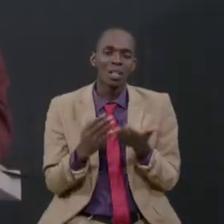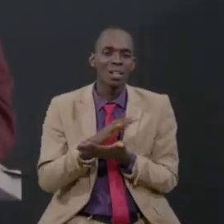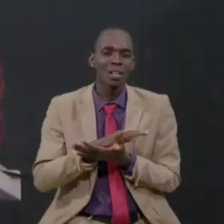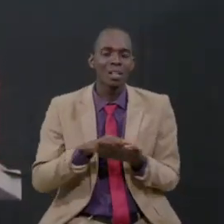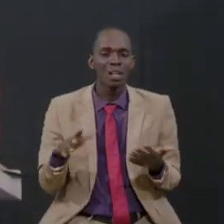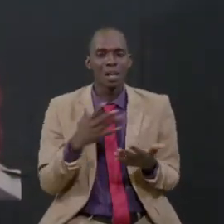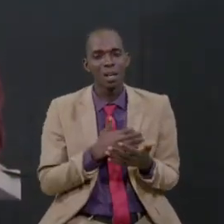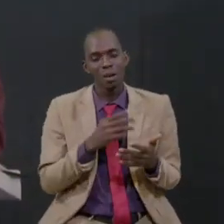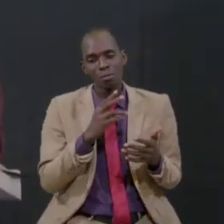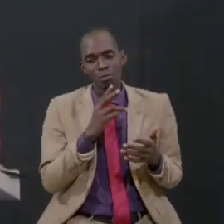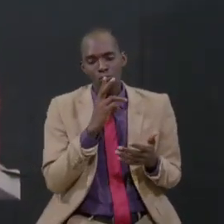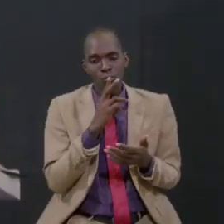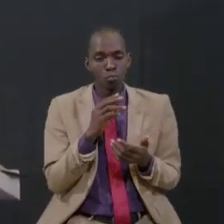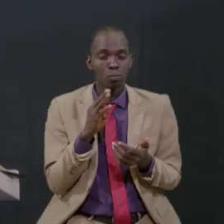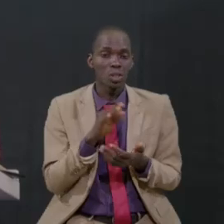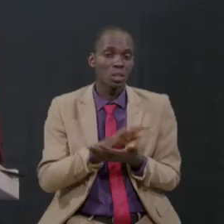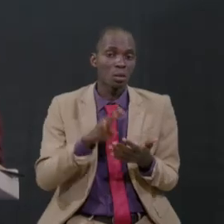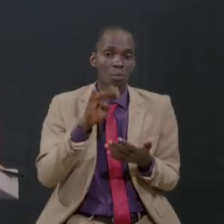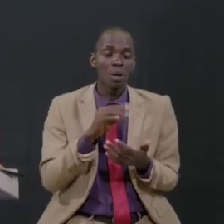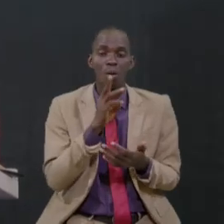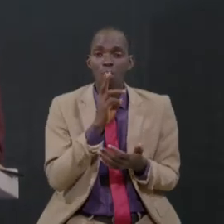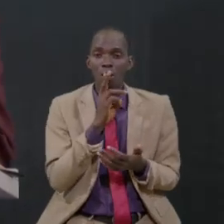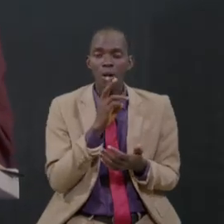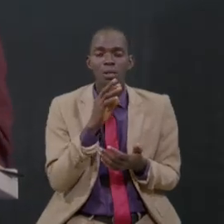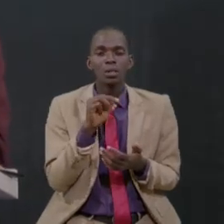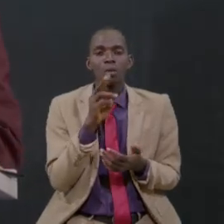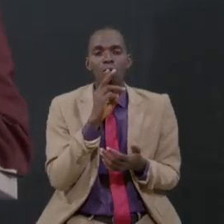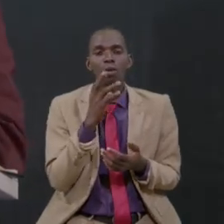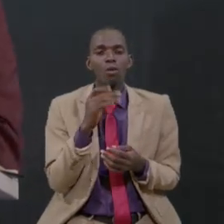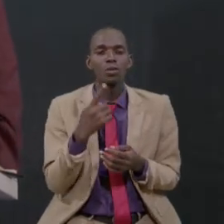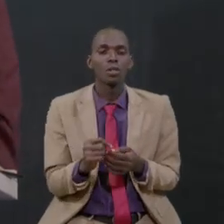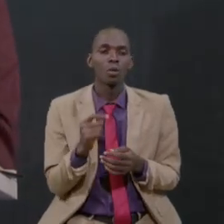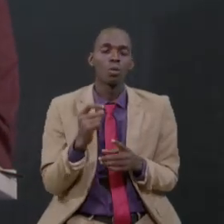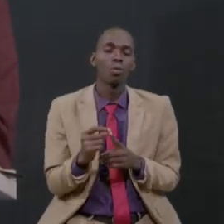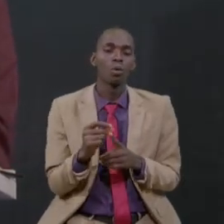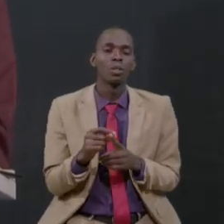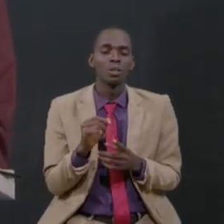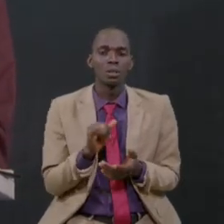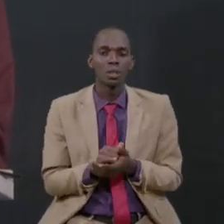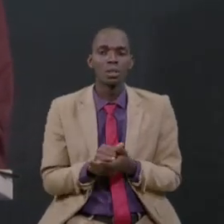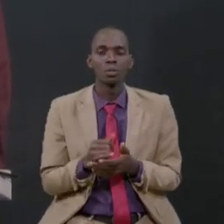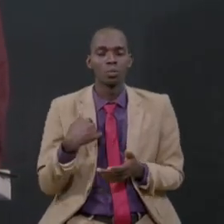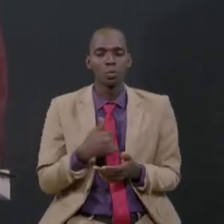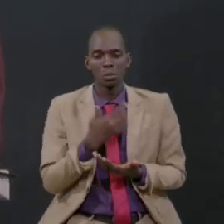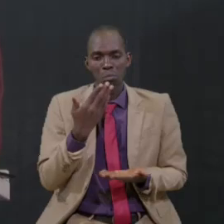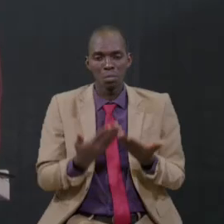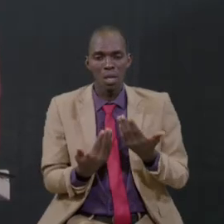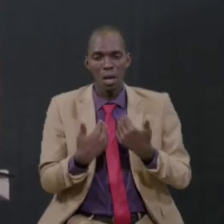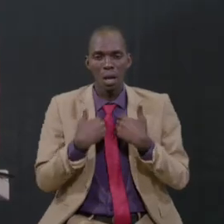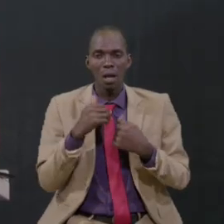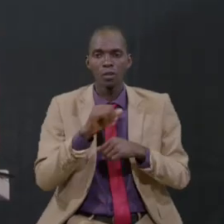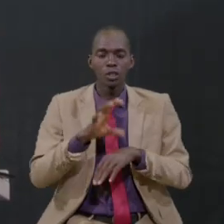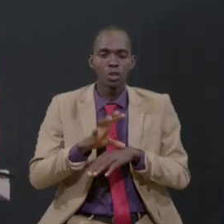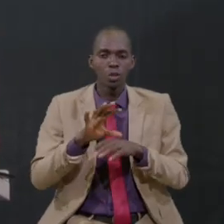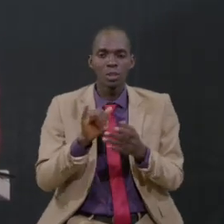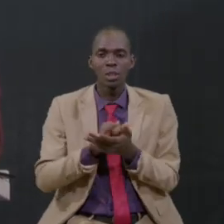water of the word, and so that you'll have a church without spot, without wrinkle,